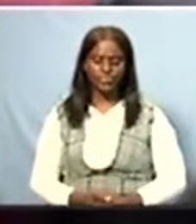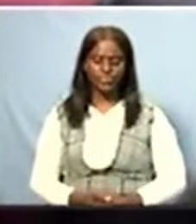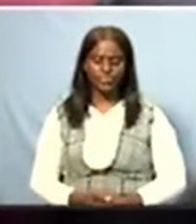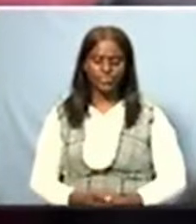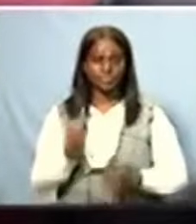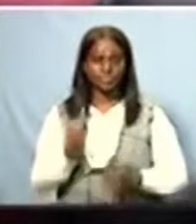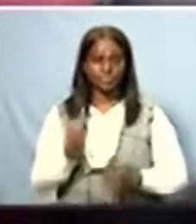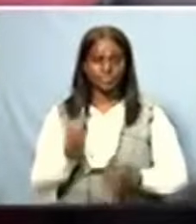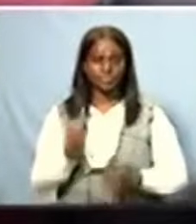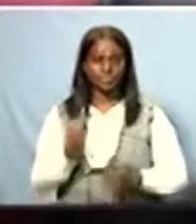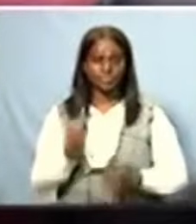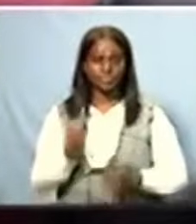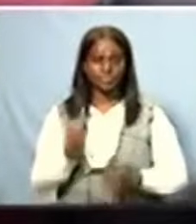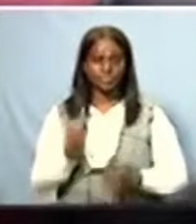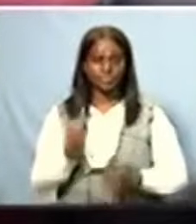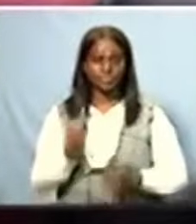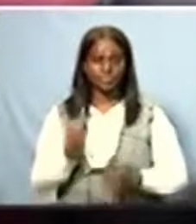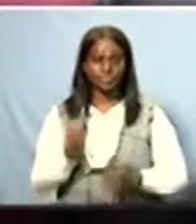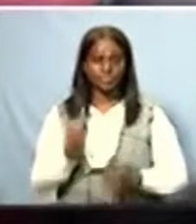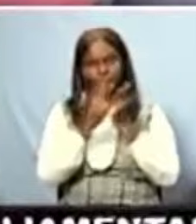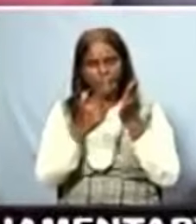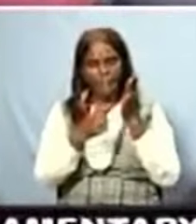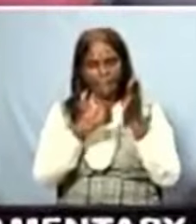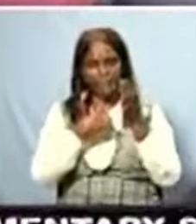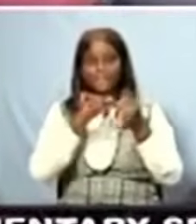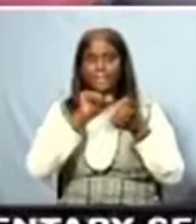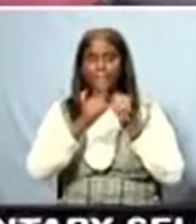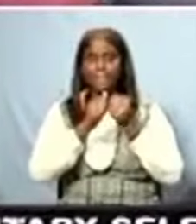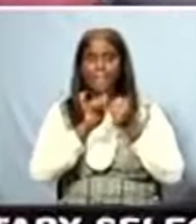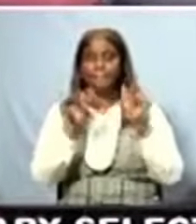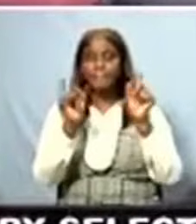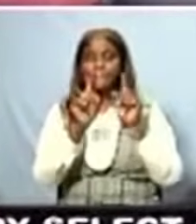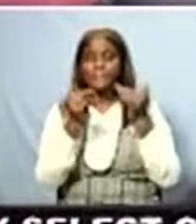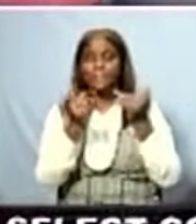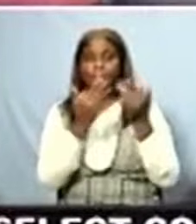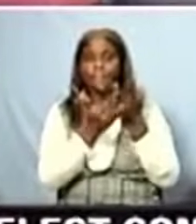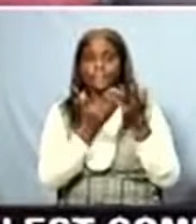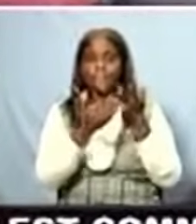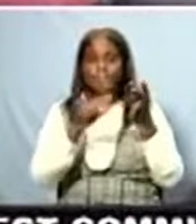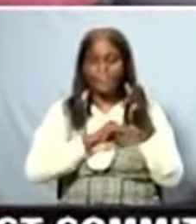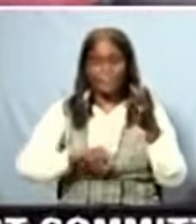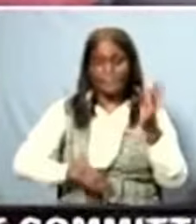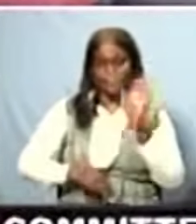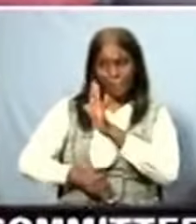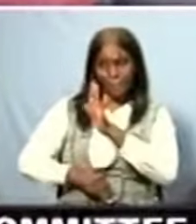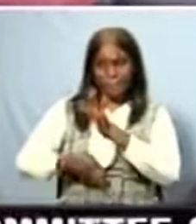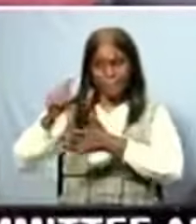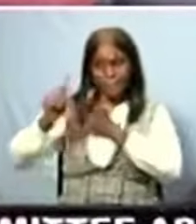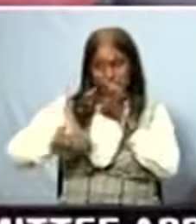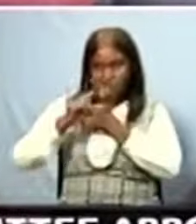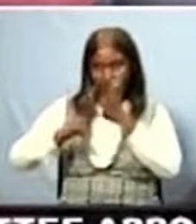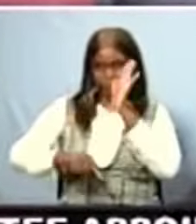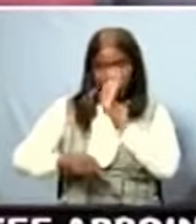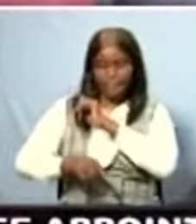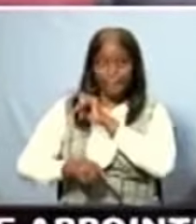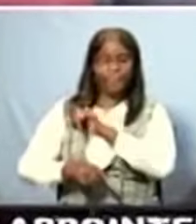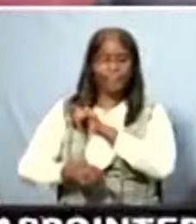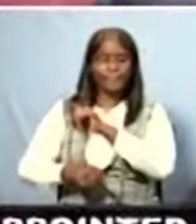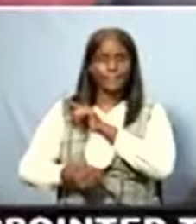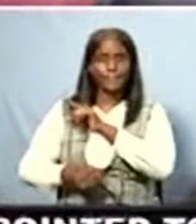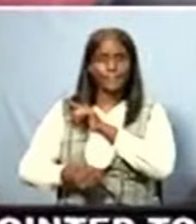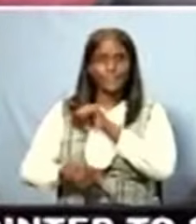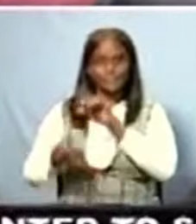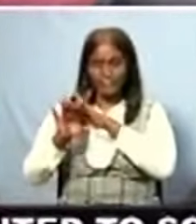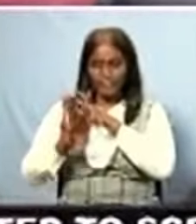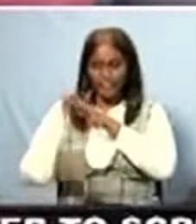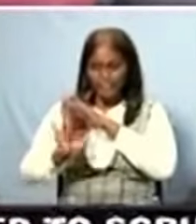Which part of the law has been problematic where a member is disqualified